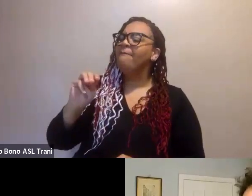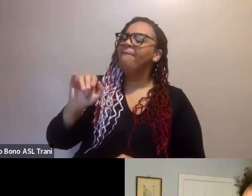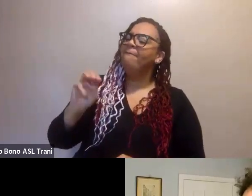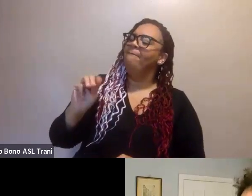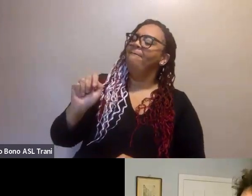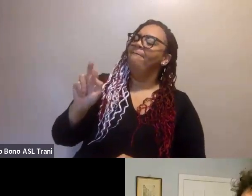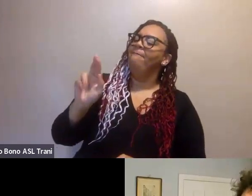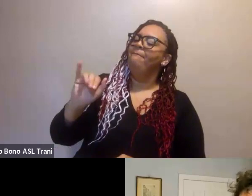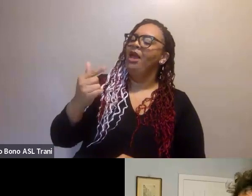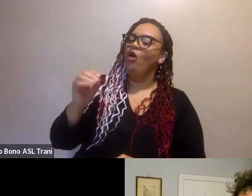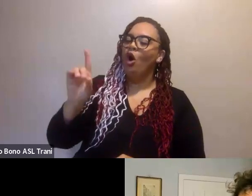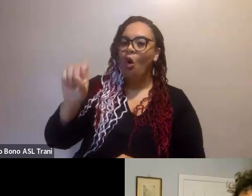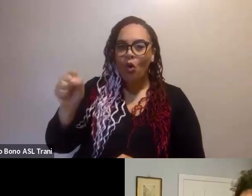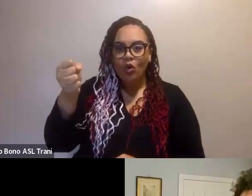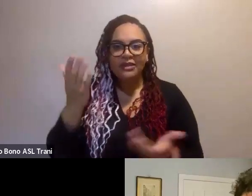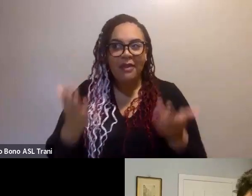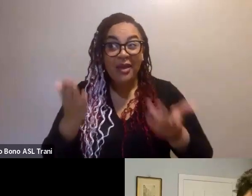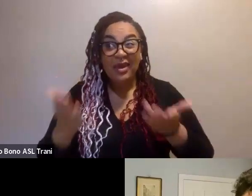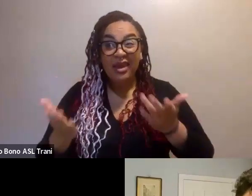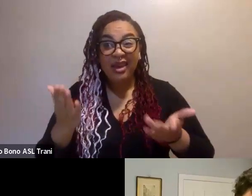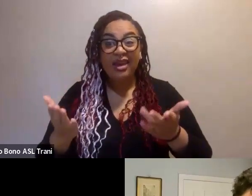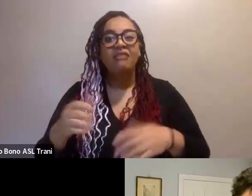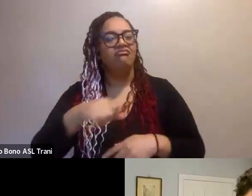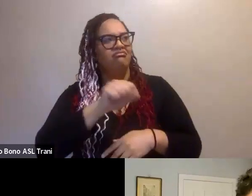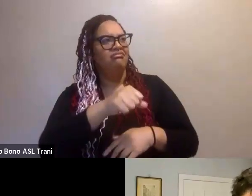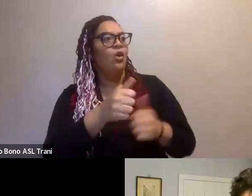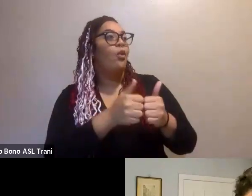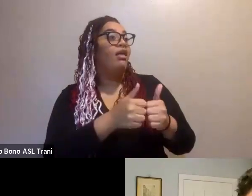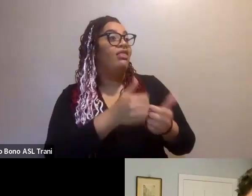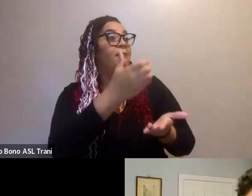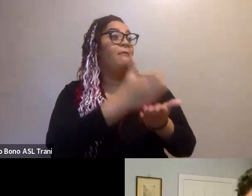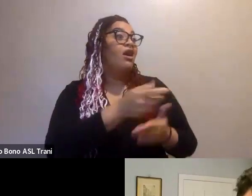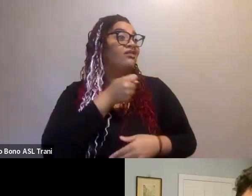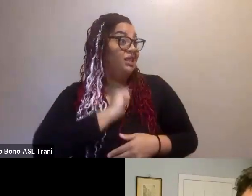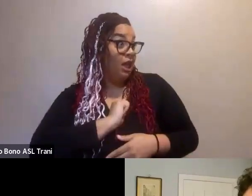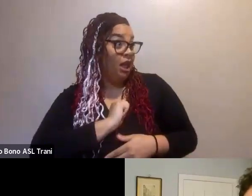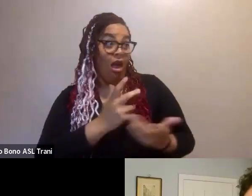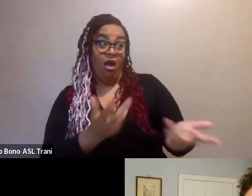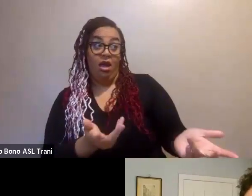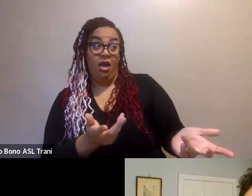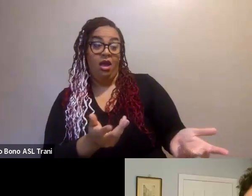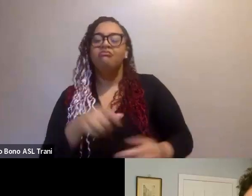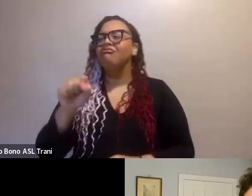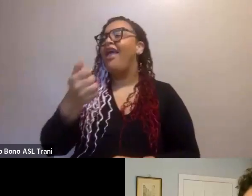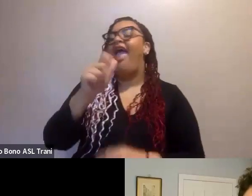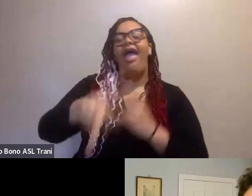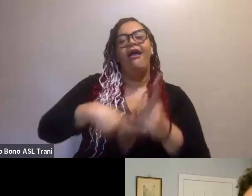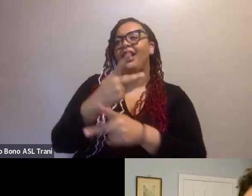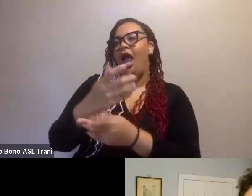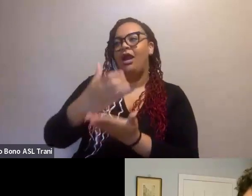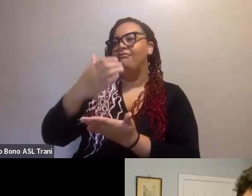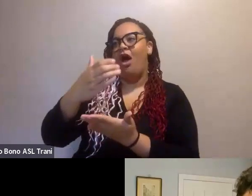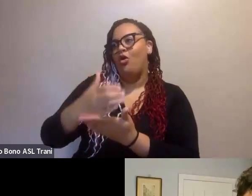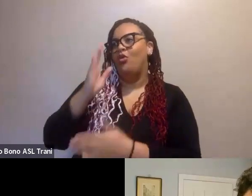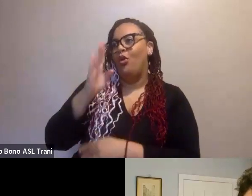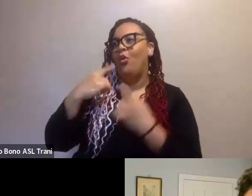you go. That would be really cool. Maybe over a bottle of tequila or something like that. Oh yeah, any kind of bottle would totally work for this. Yeah. And